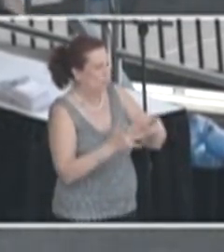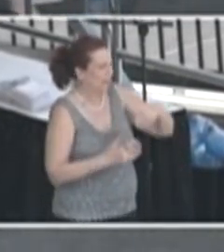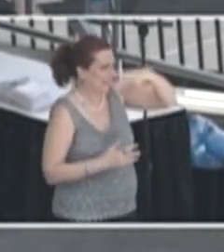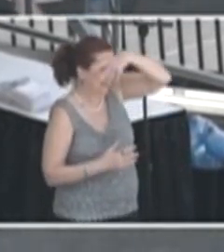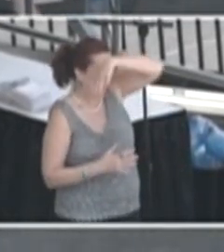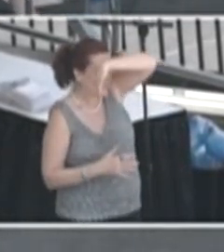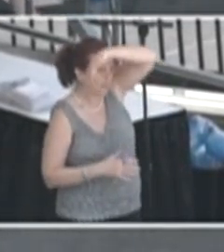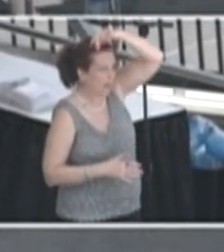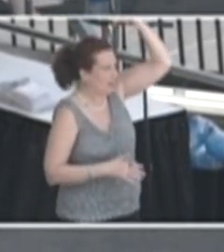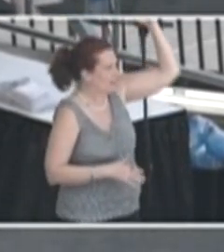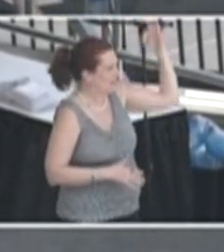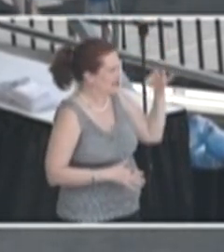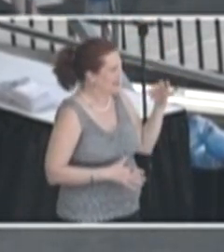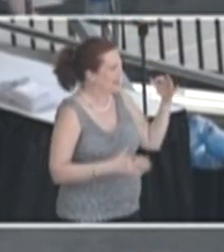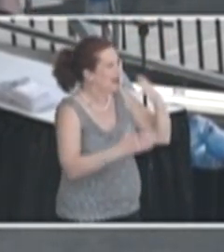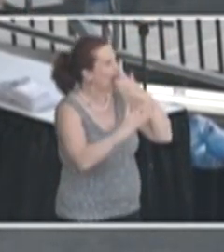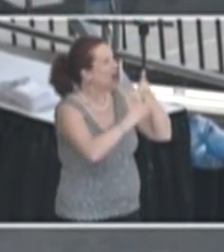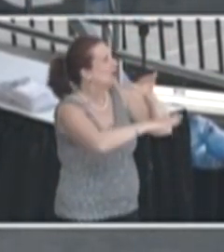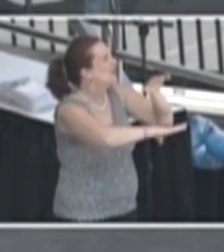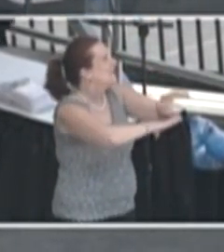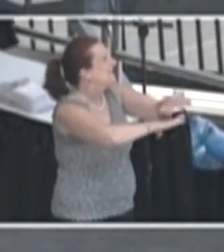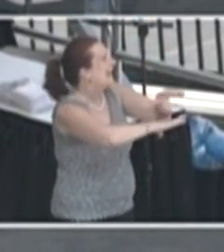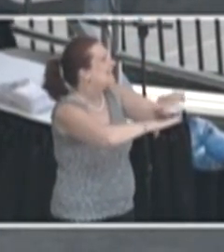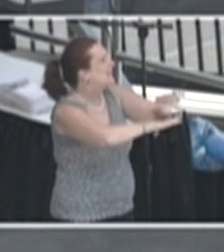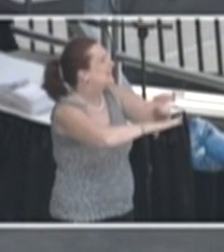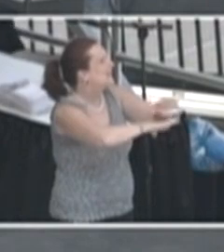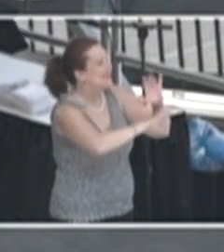Good afternoon, class of 2017.